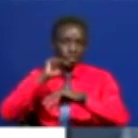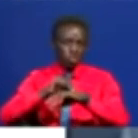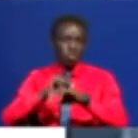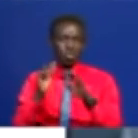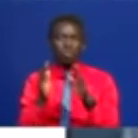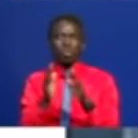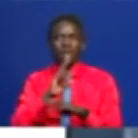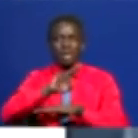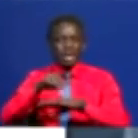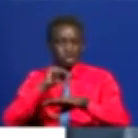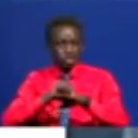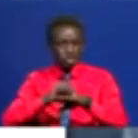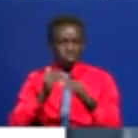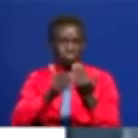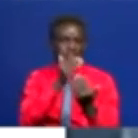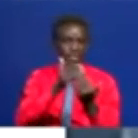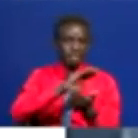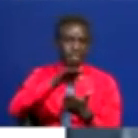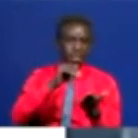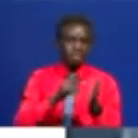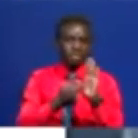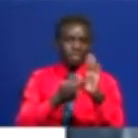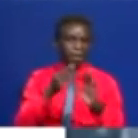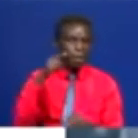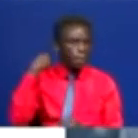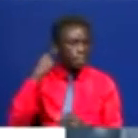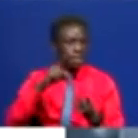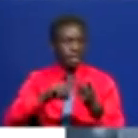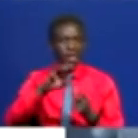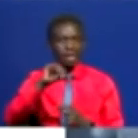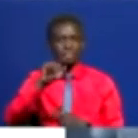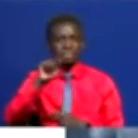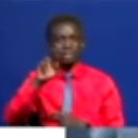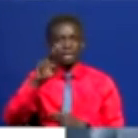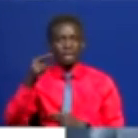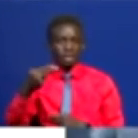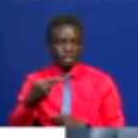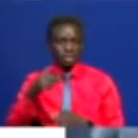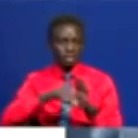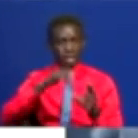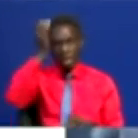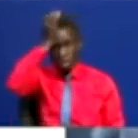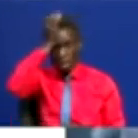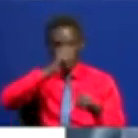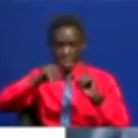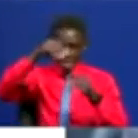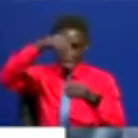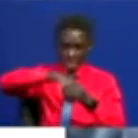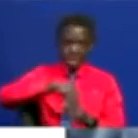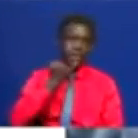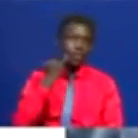national rehabilitation centers like Madare, MTRH in Eldoret, but within Nakuru, what we